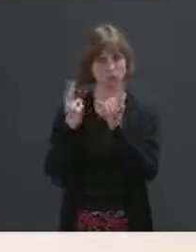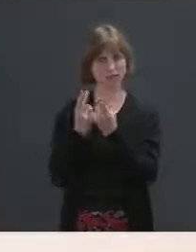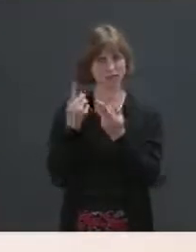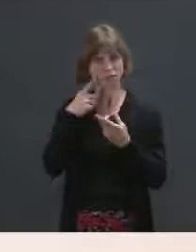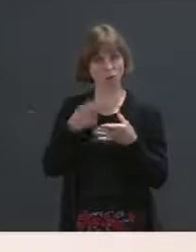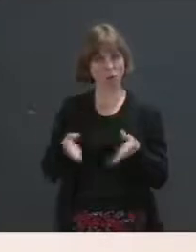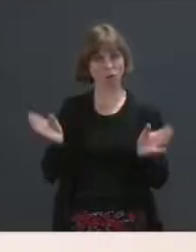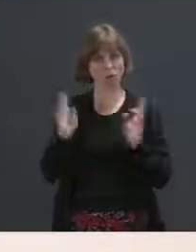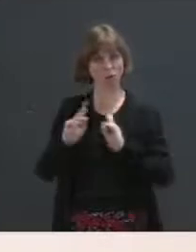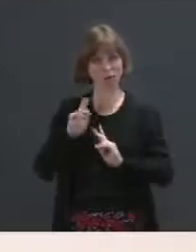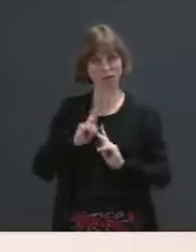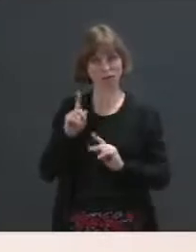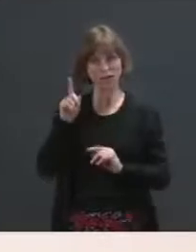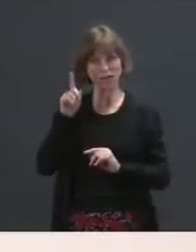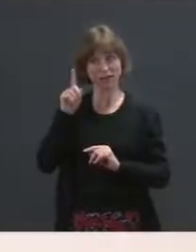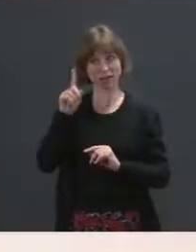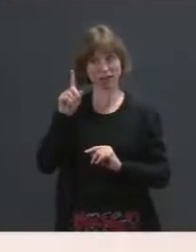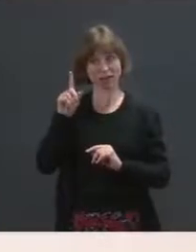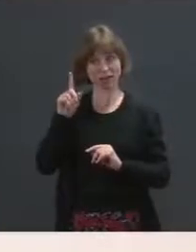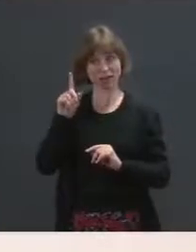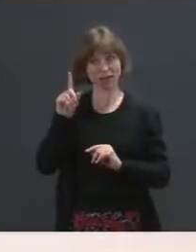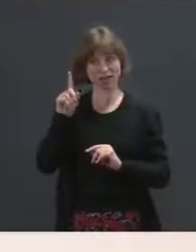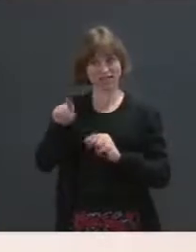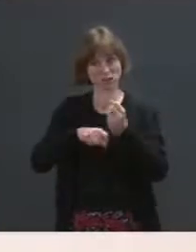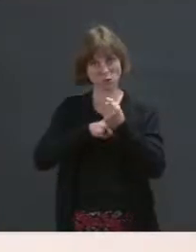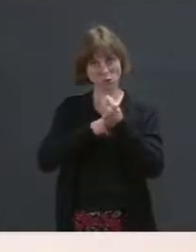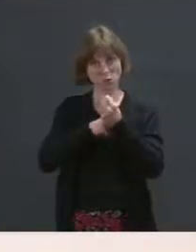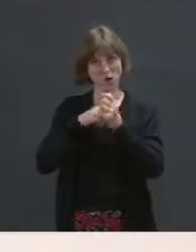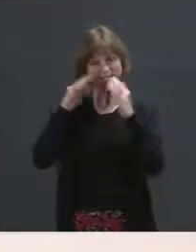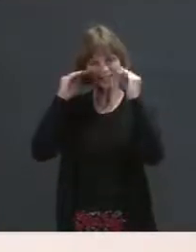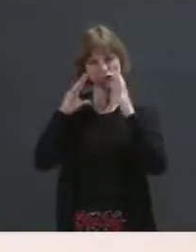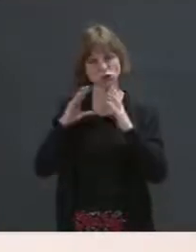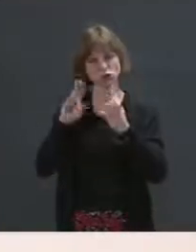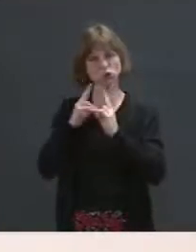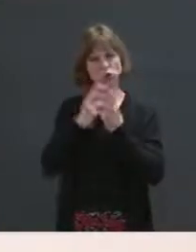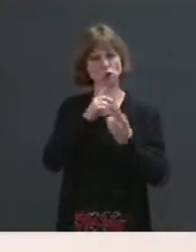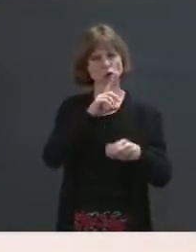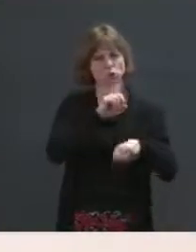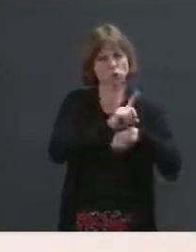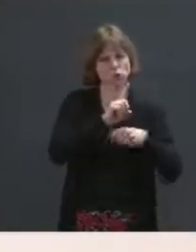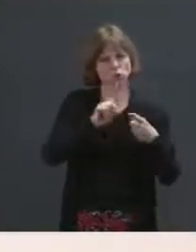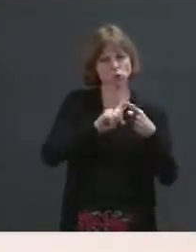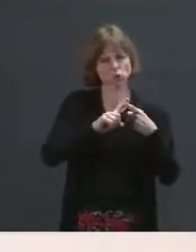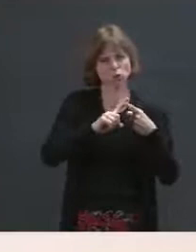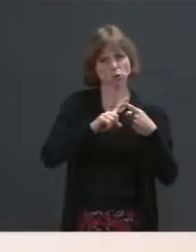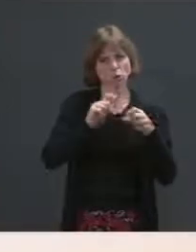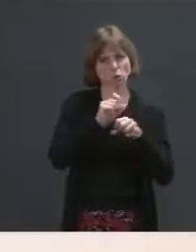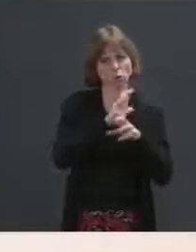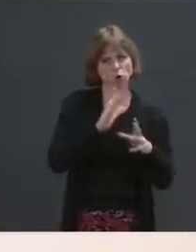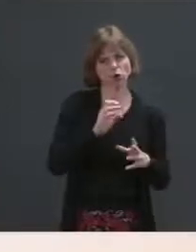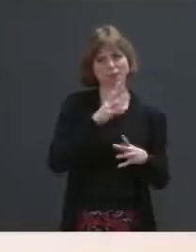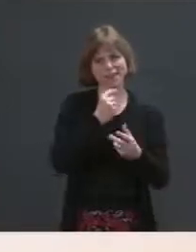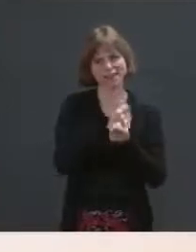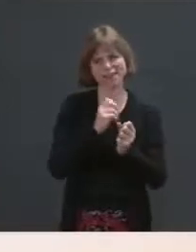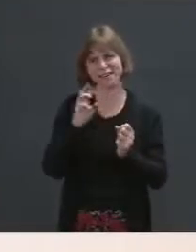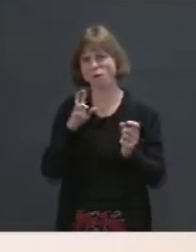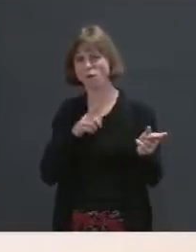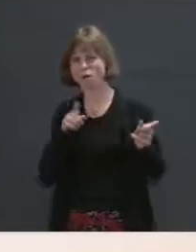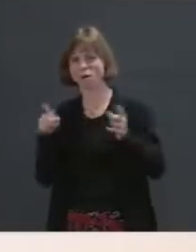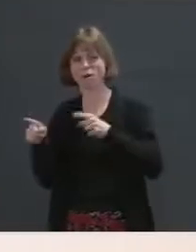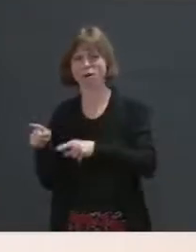workers and their concerns about safety, or is a teachers' union obligation also to students? Well, I can't speak to